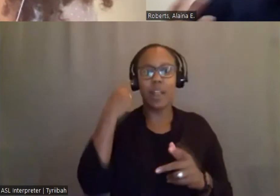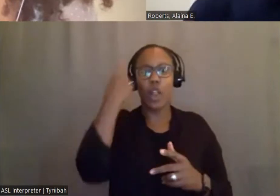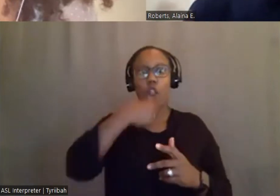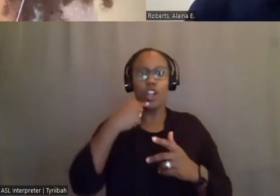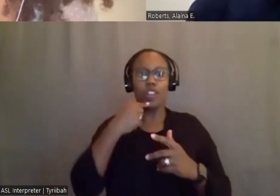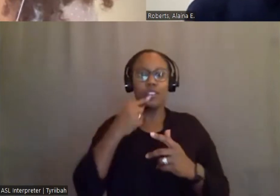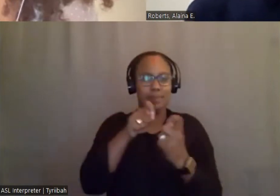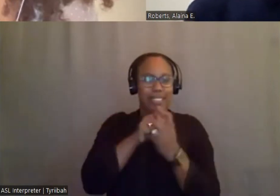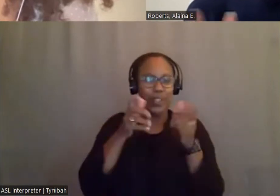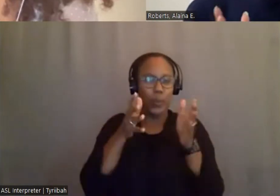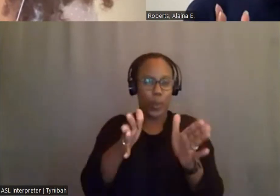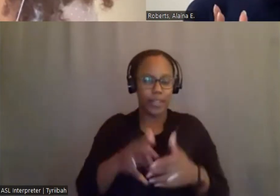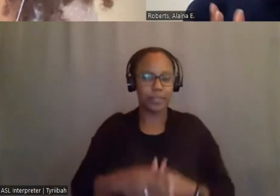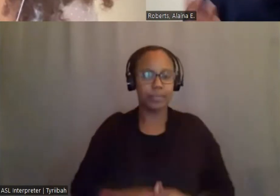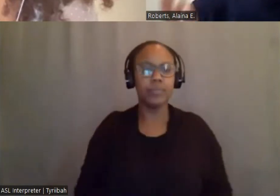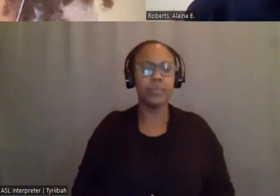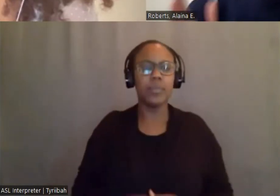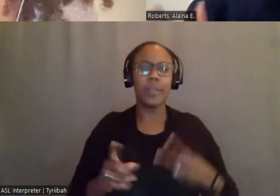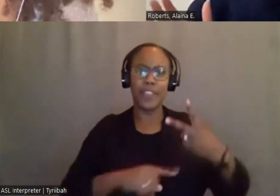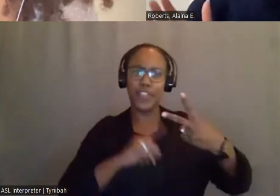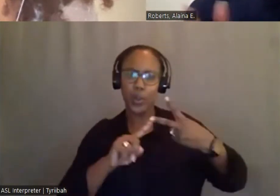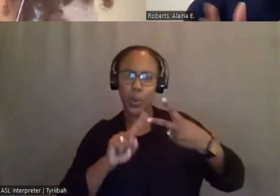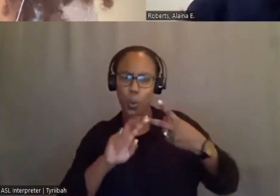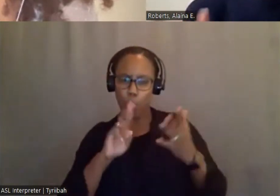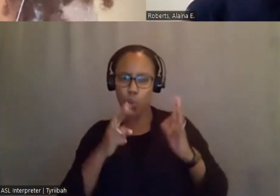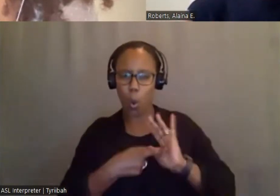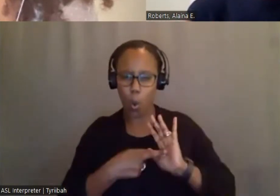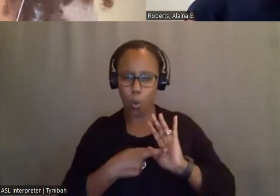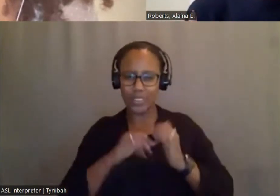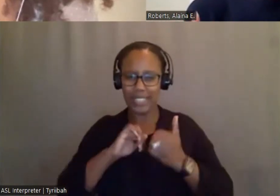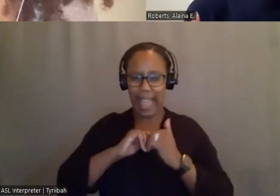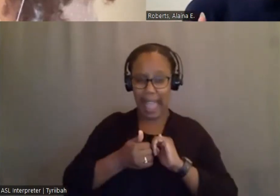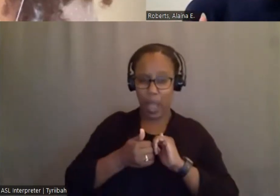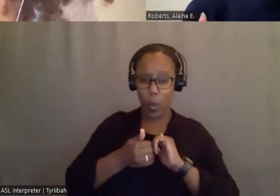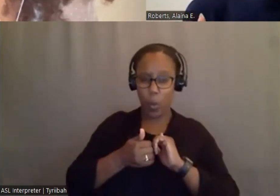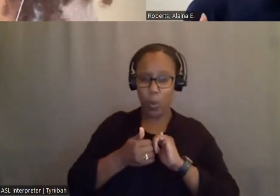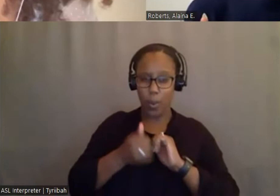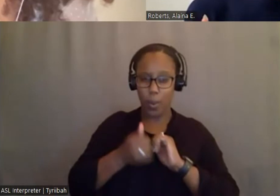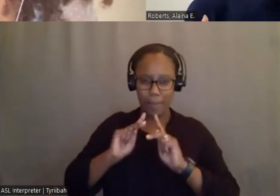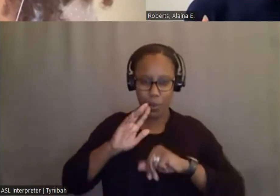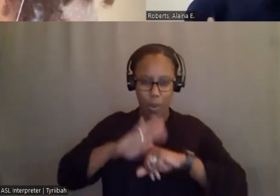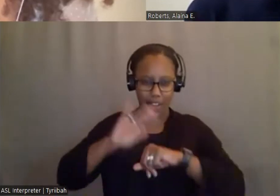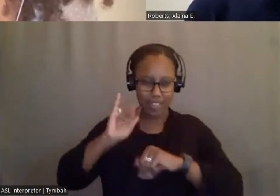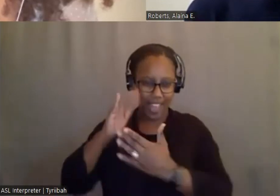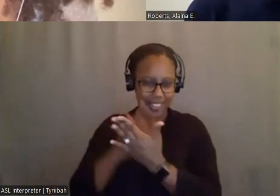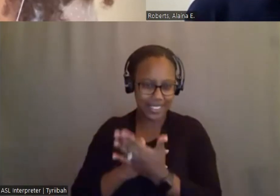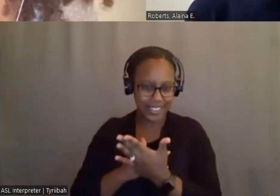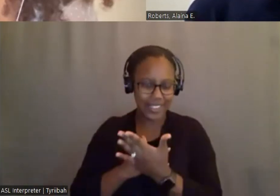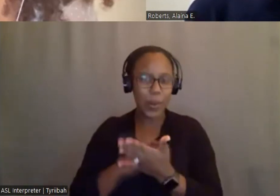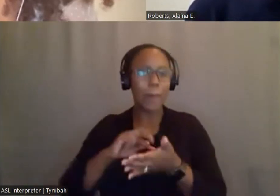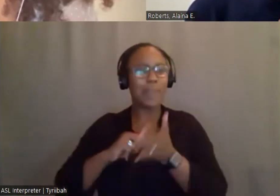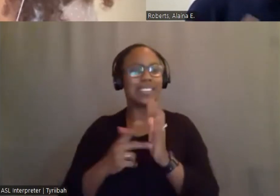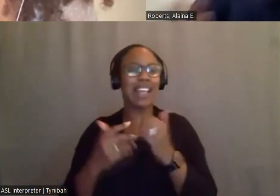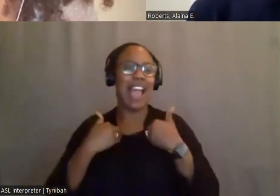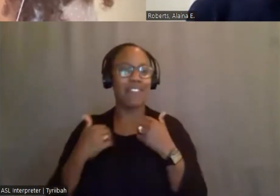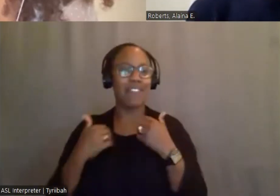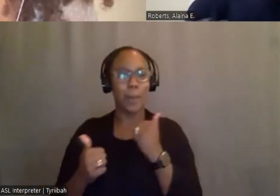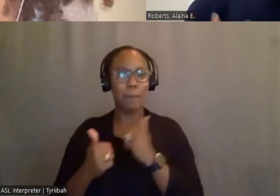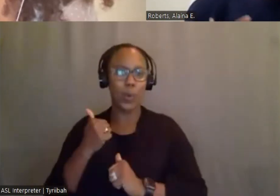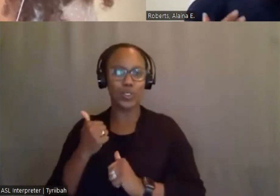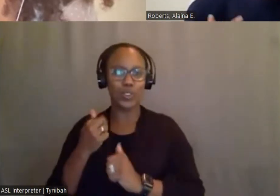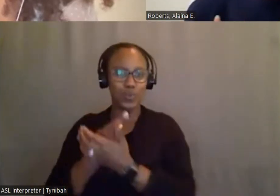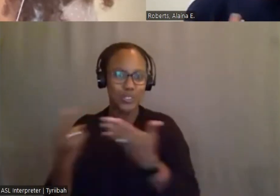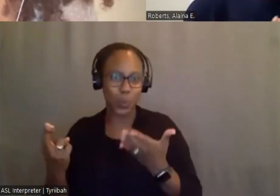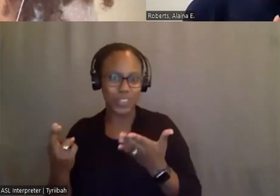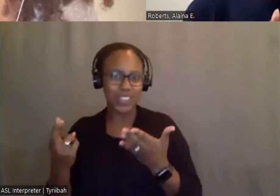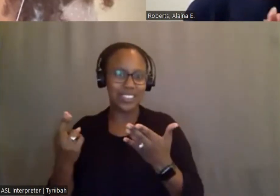get themselves on the roles, is where I really have the richest sources. And so when you apply to get your land and